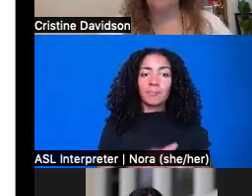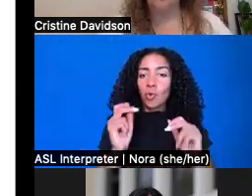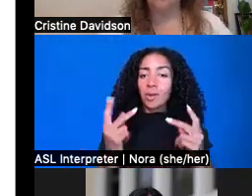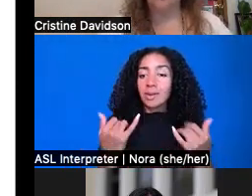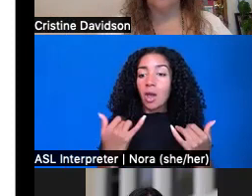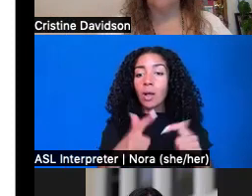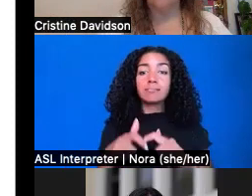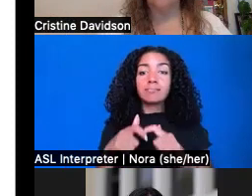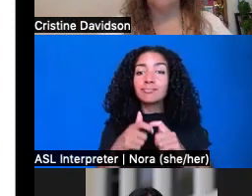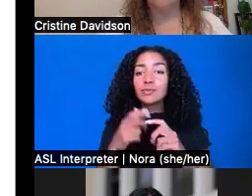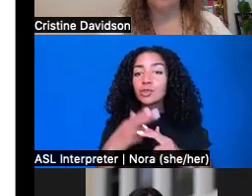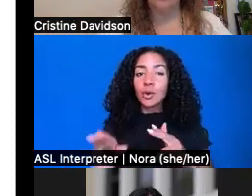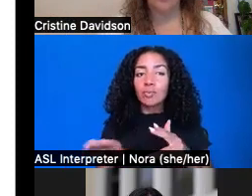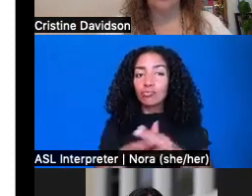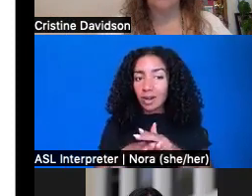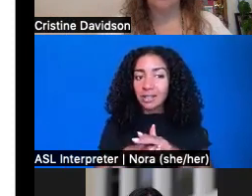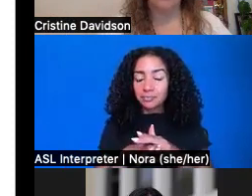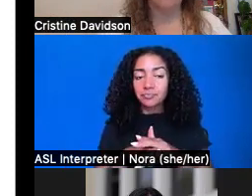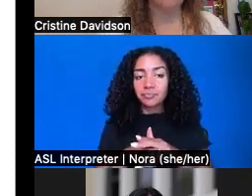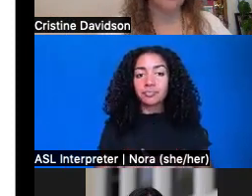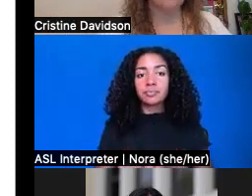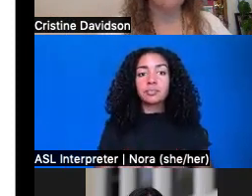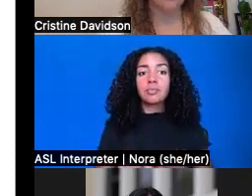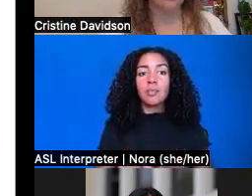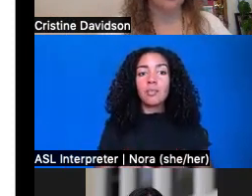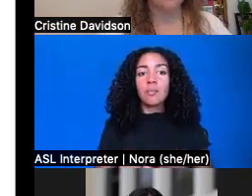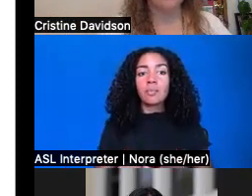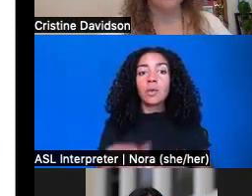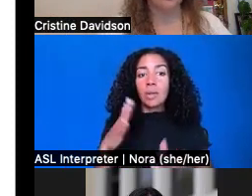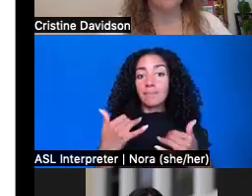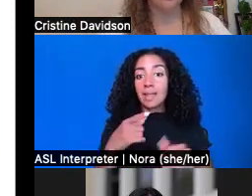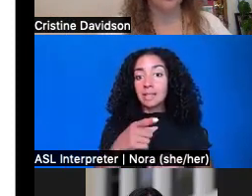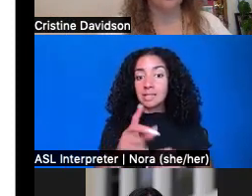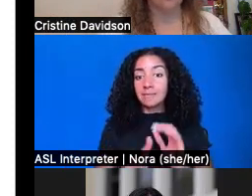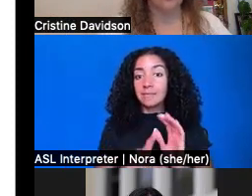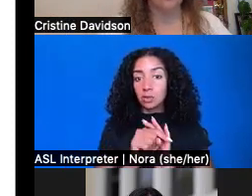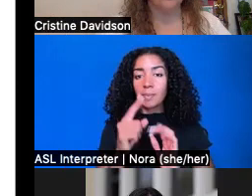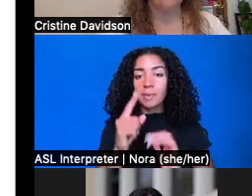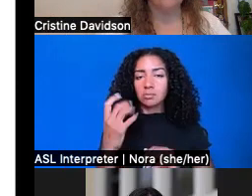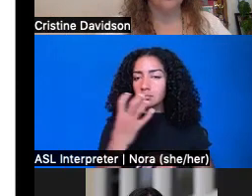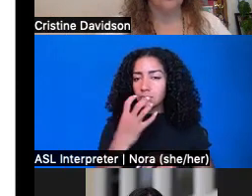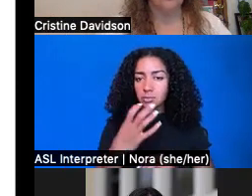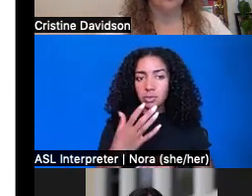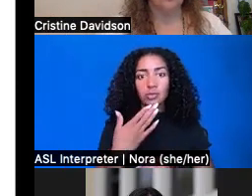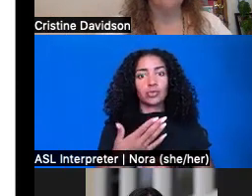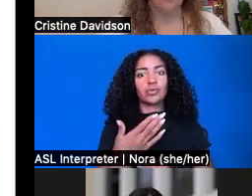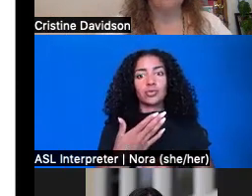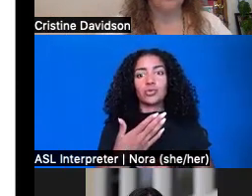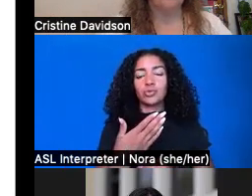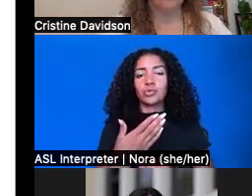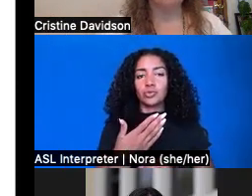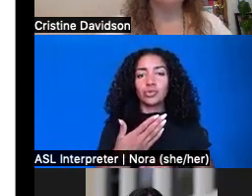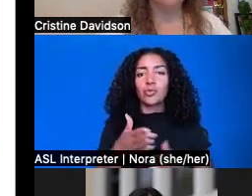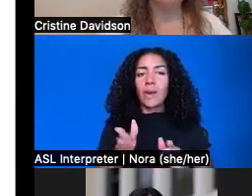break. I'm gonna play this video because it's just such a good way to